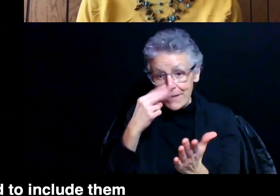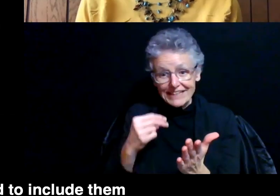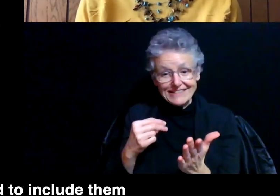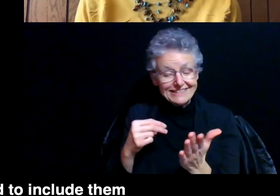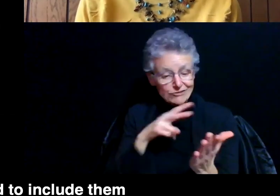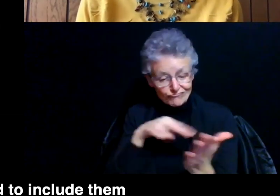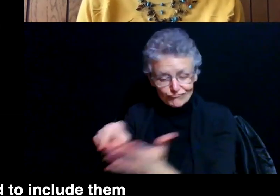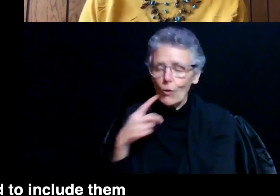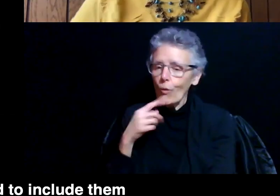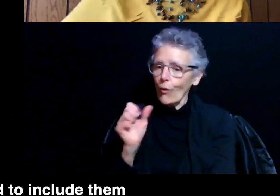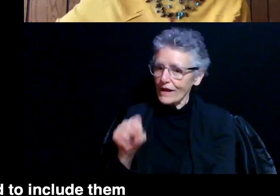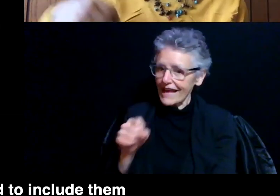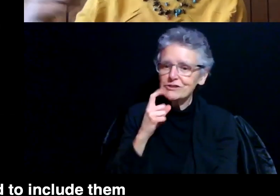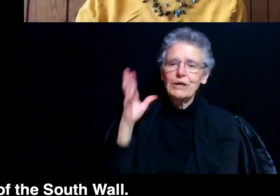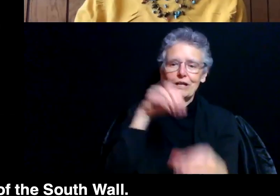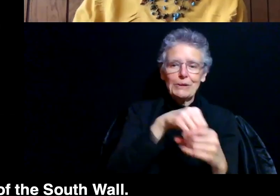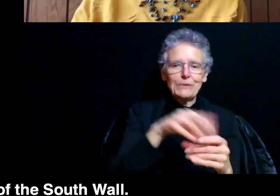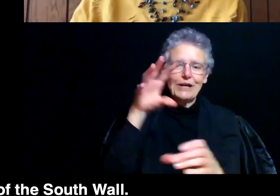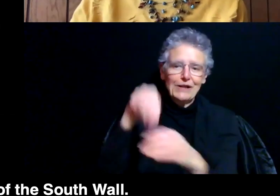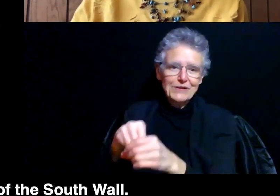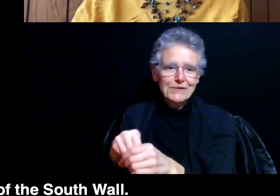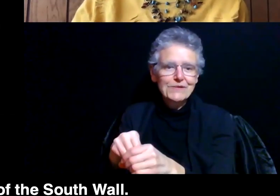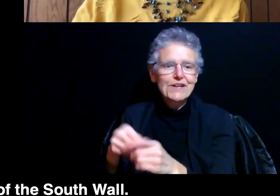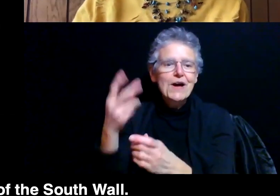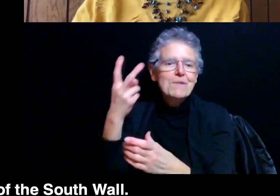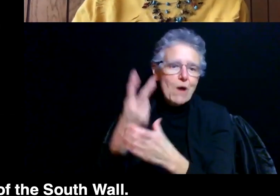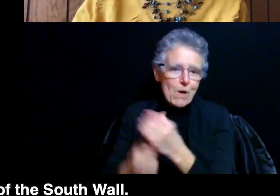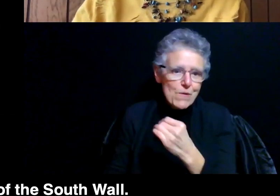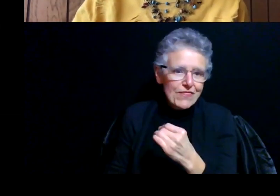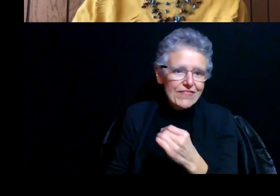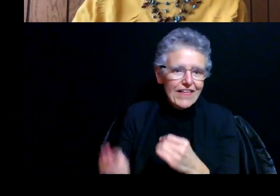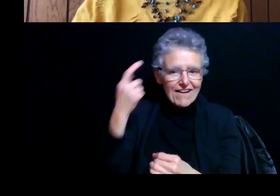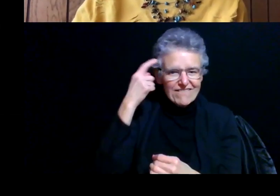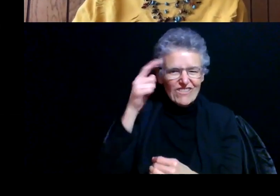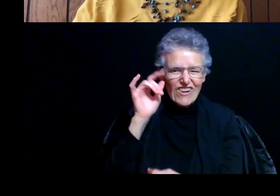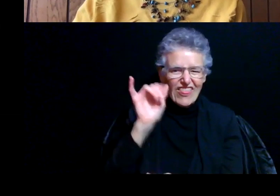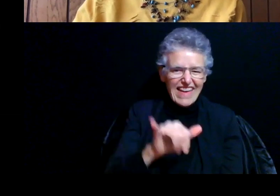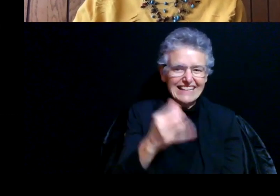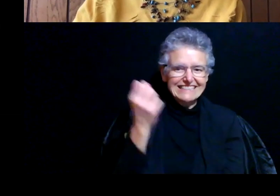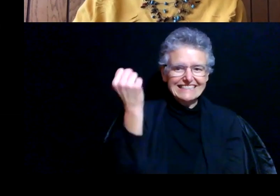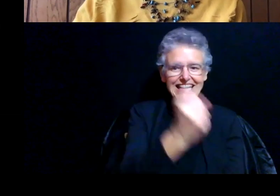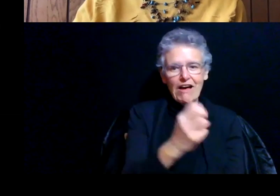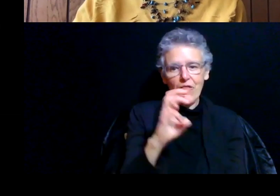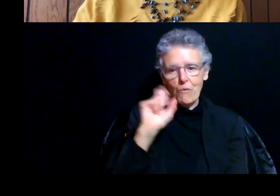he decided to include them on this detail of the south wall. New